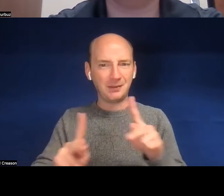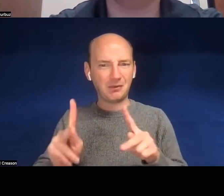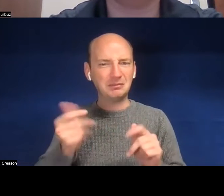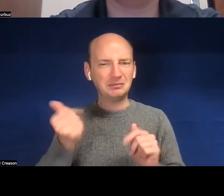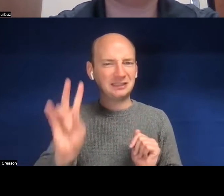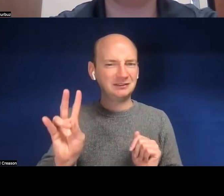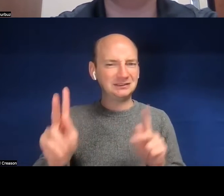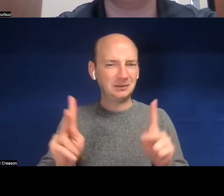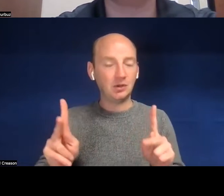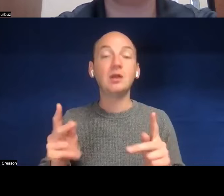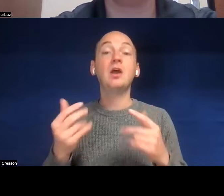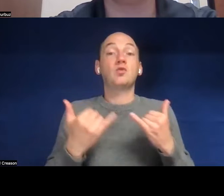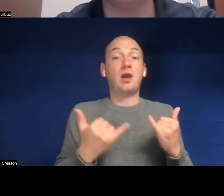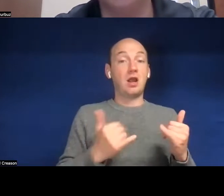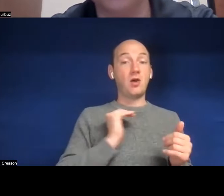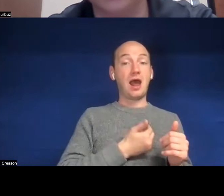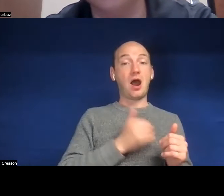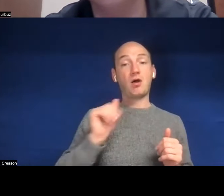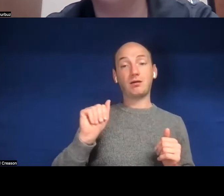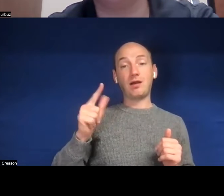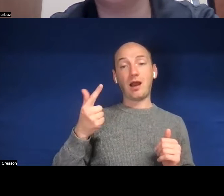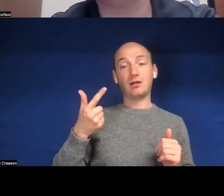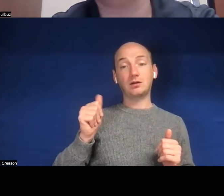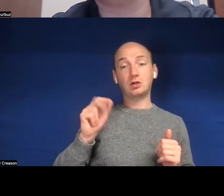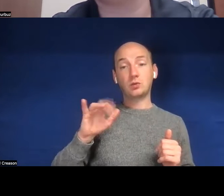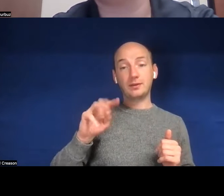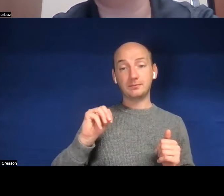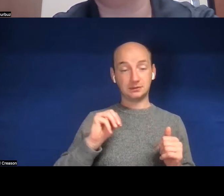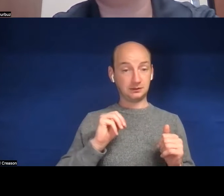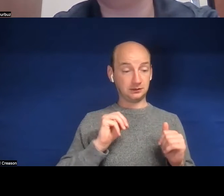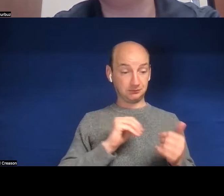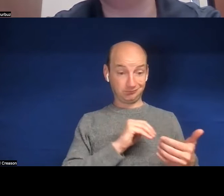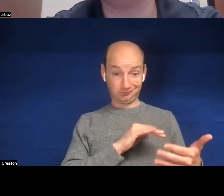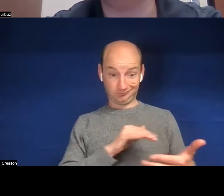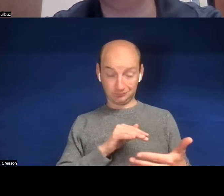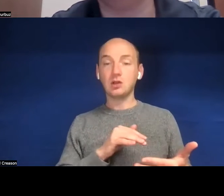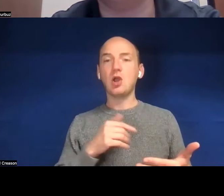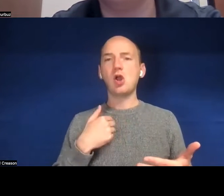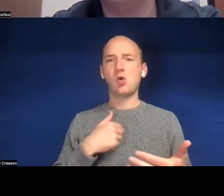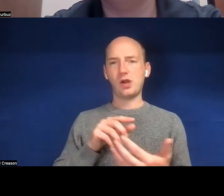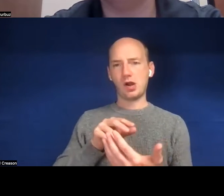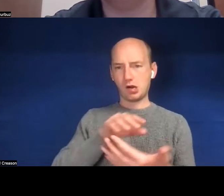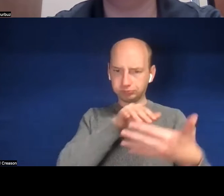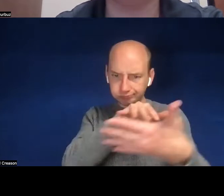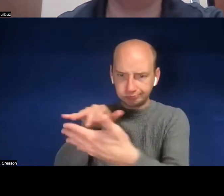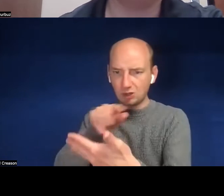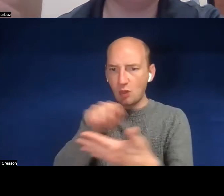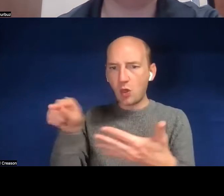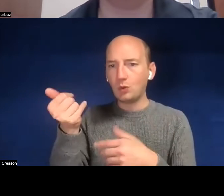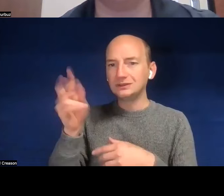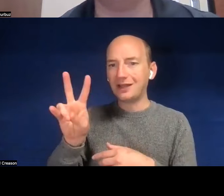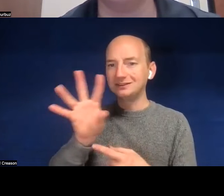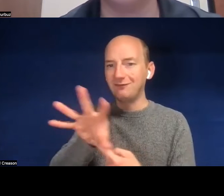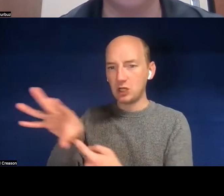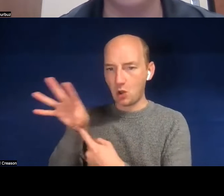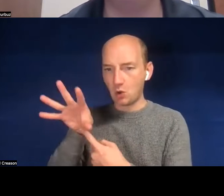data with the algorithms that we developed during COVID to try to get results that will be meaningful and form the